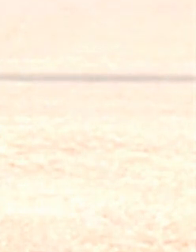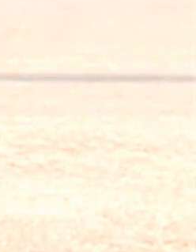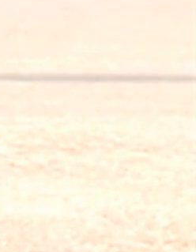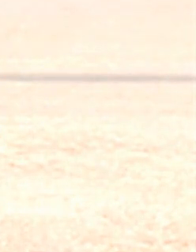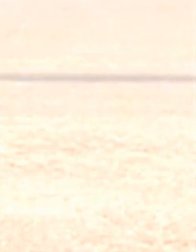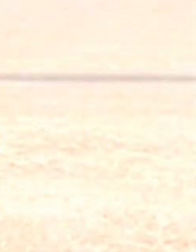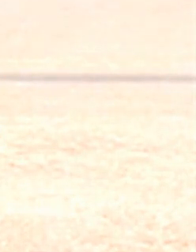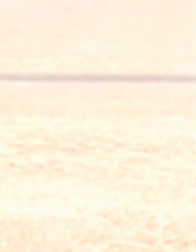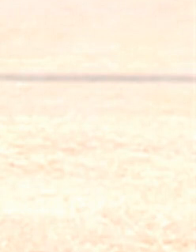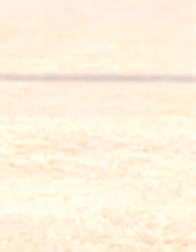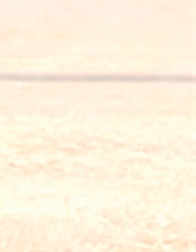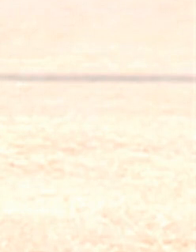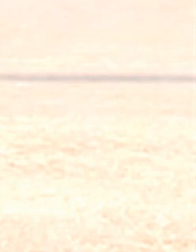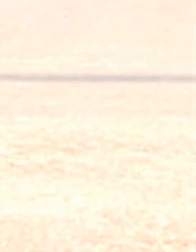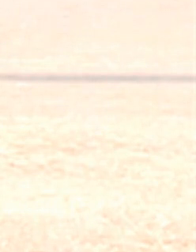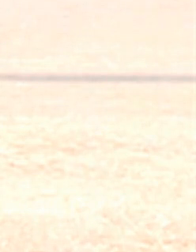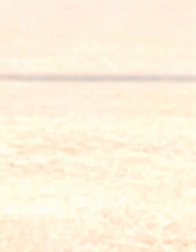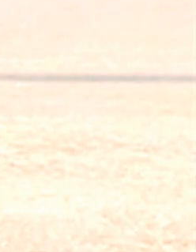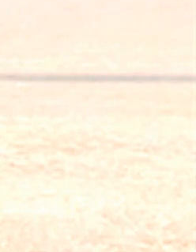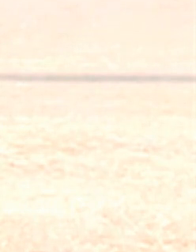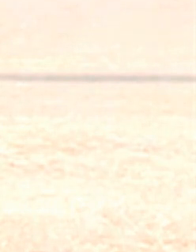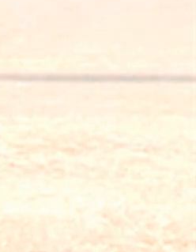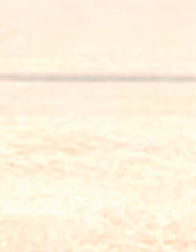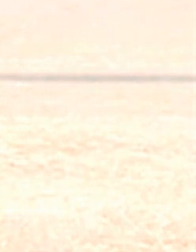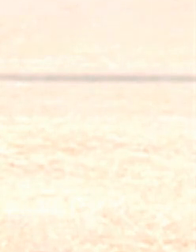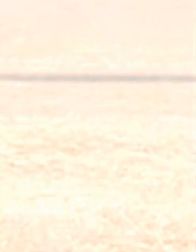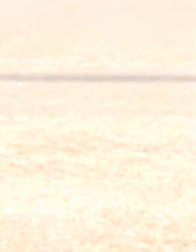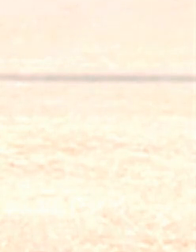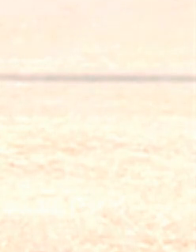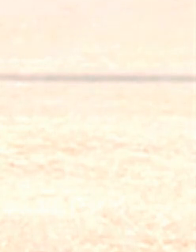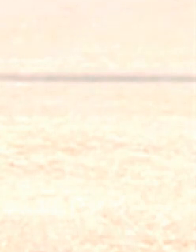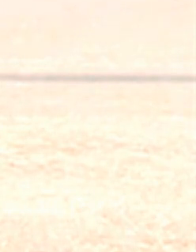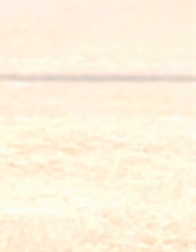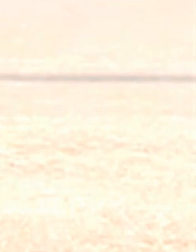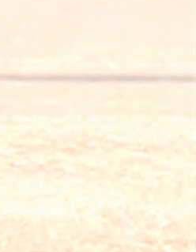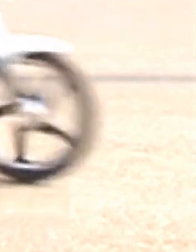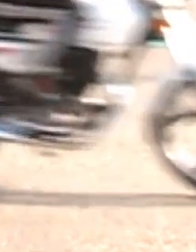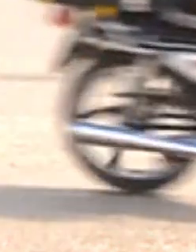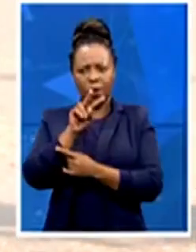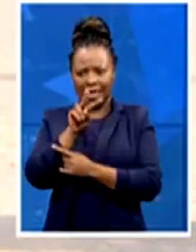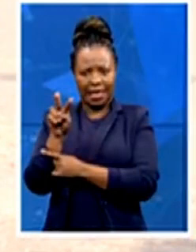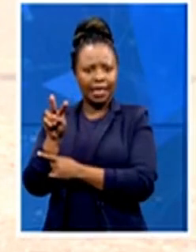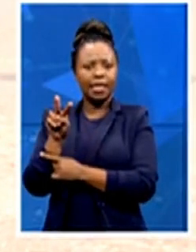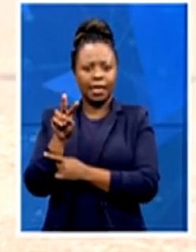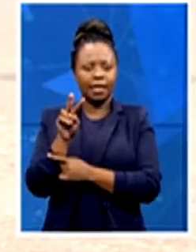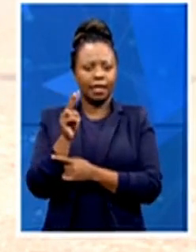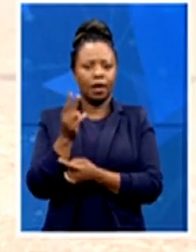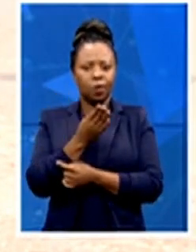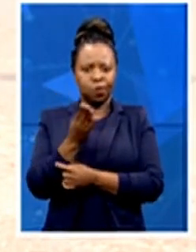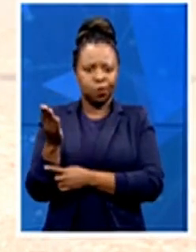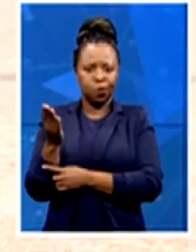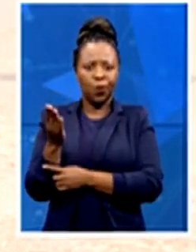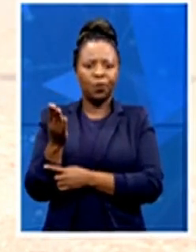community members that has contributed to what we are seeing out here, because they are also refusing